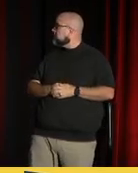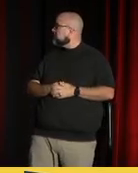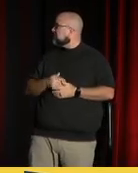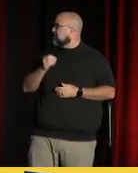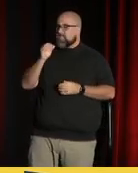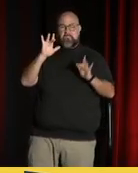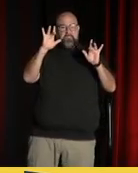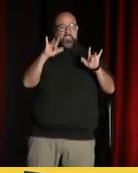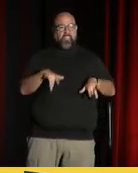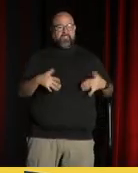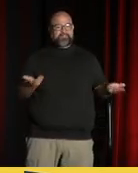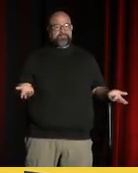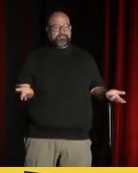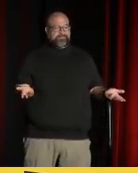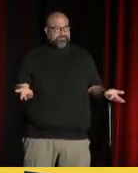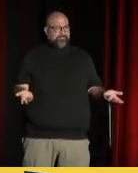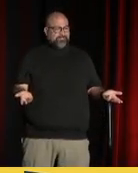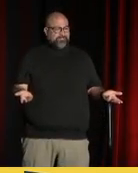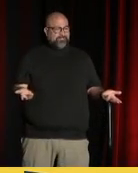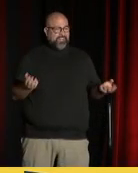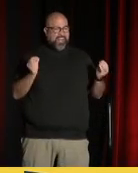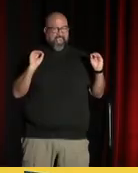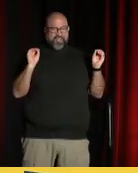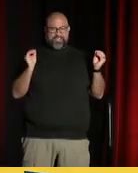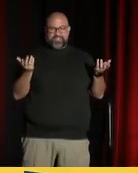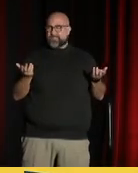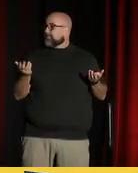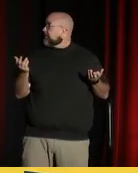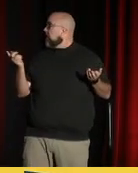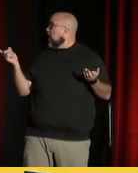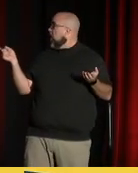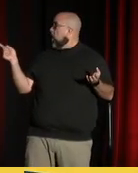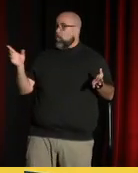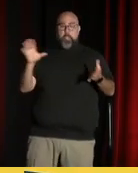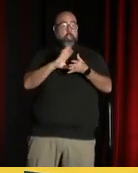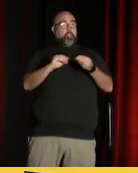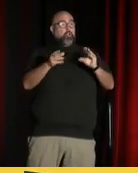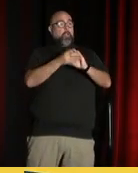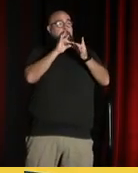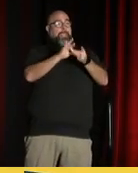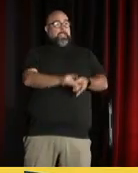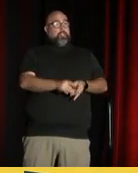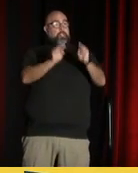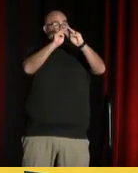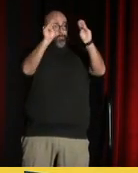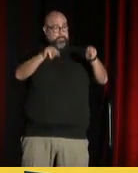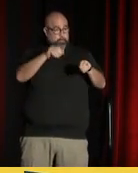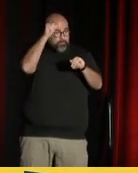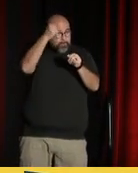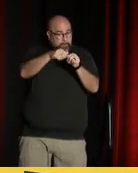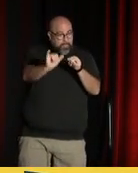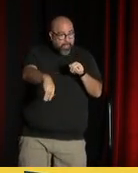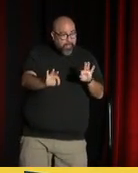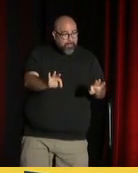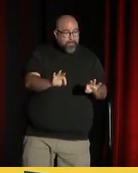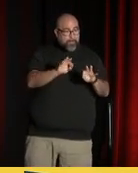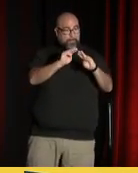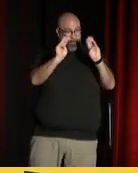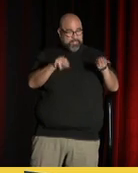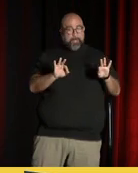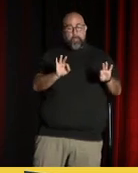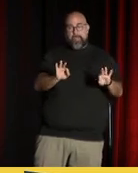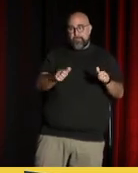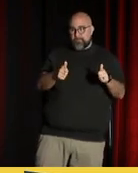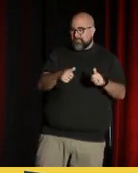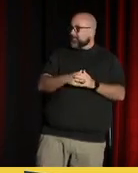nothing. What is there? There's a story about the museum. Who's going to remember the museum for me? Museum. All right, Nick, you